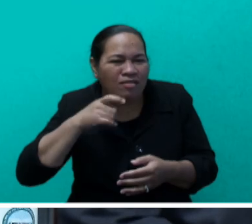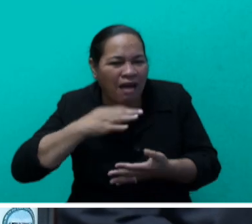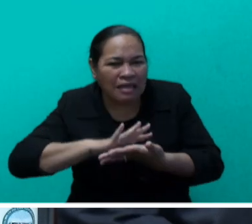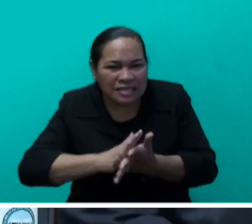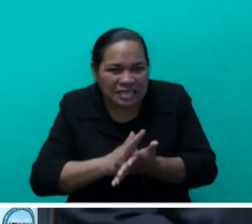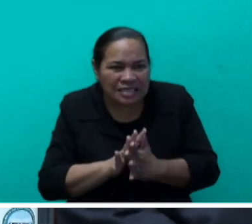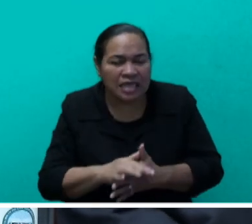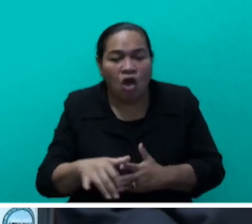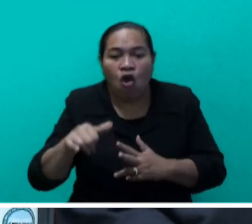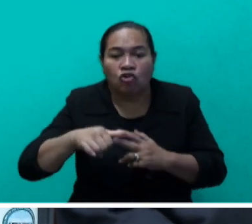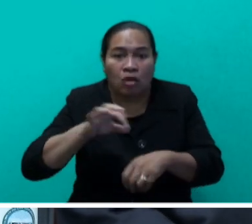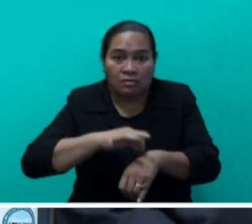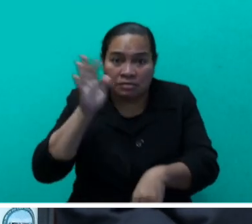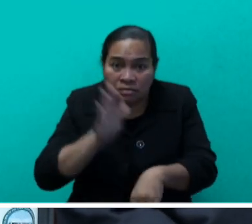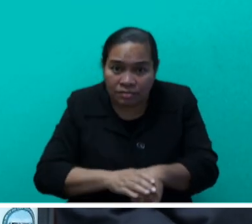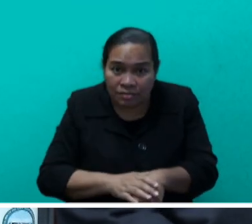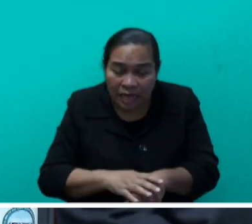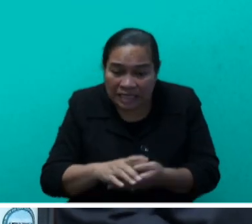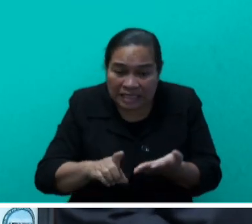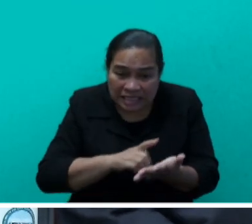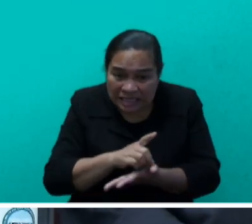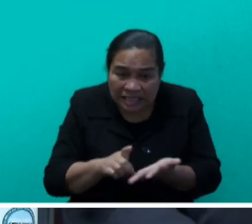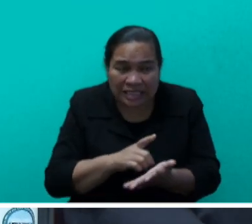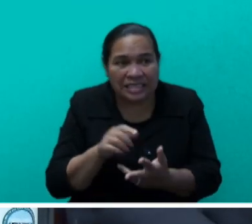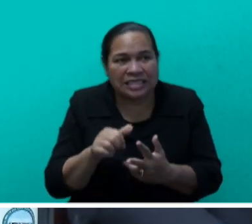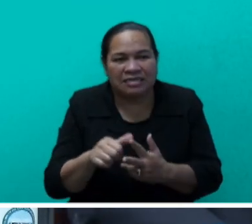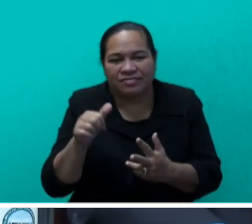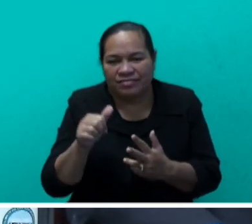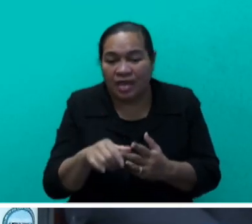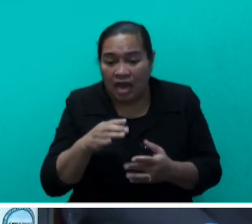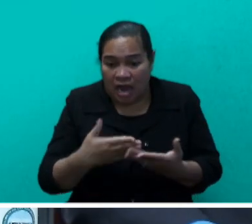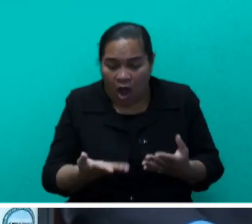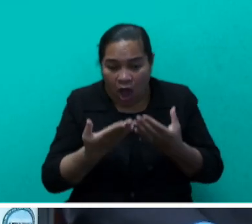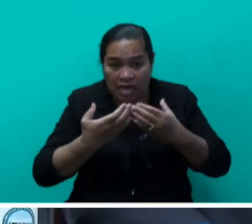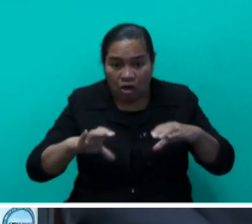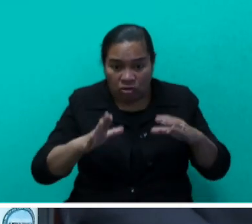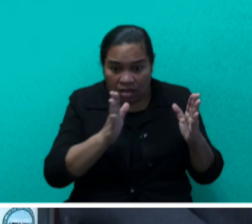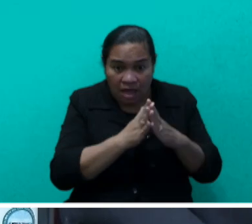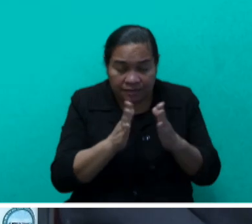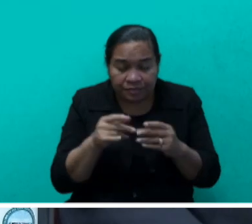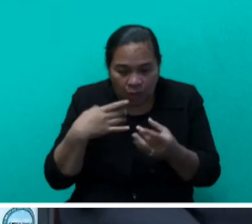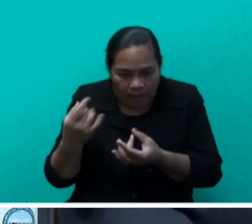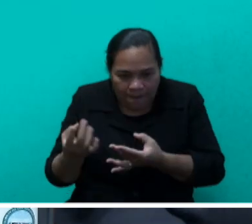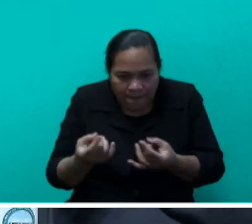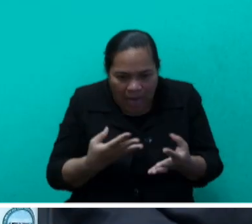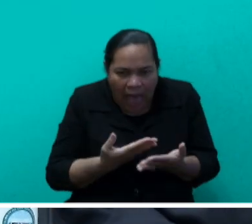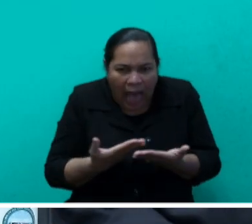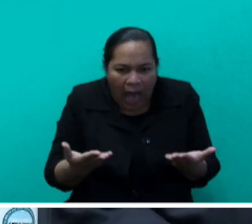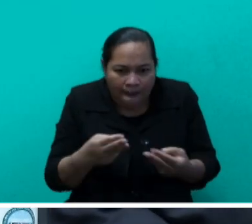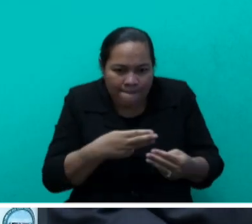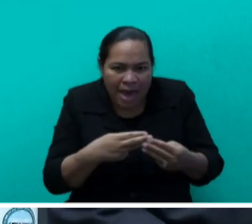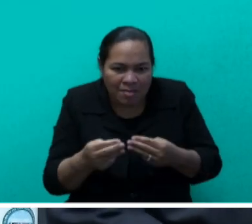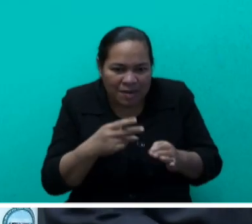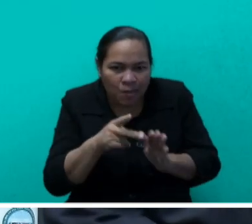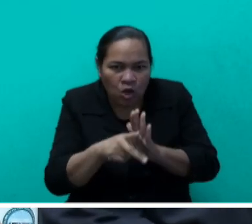like mosquitoes. In mitigating these risks, the Council has prepared a disaster management policy